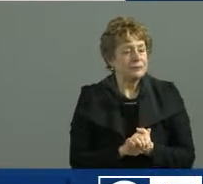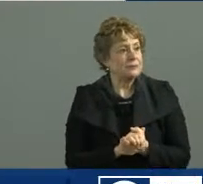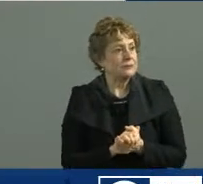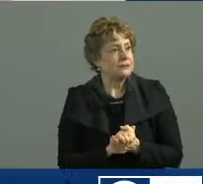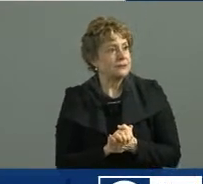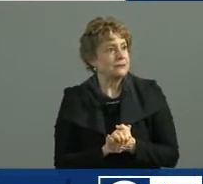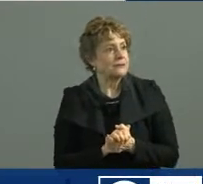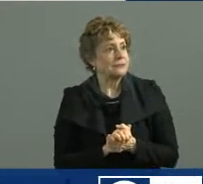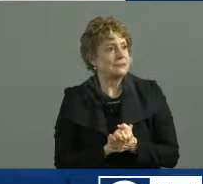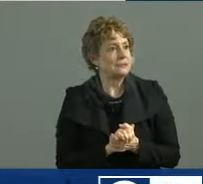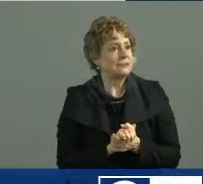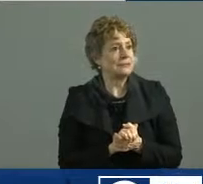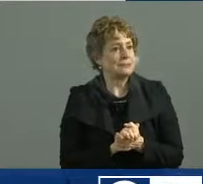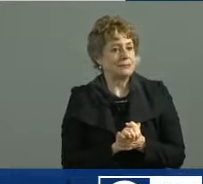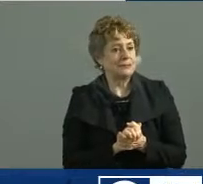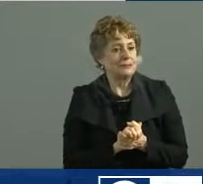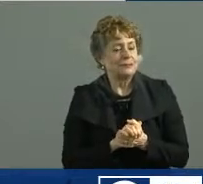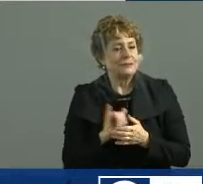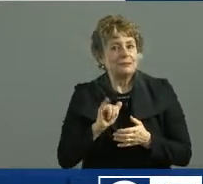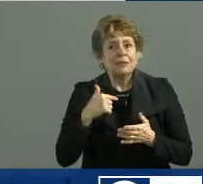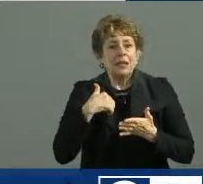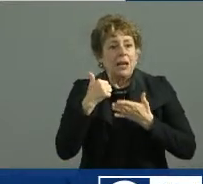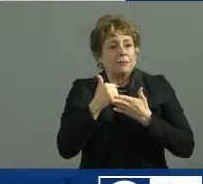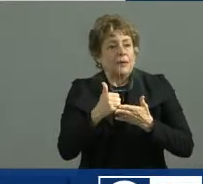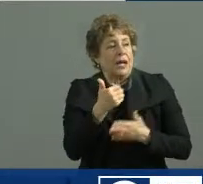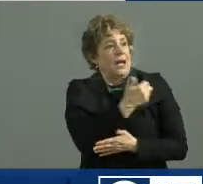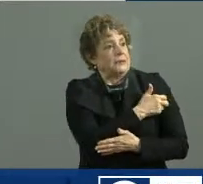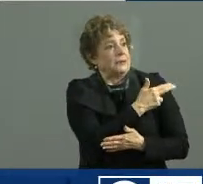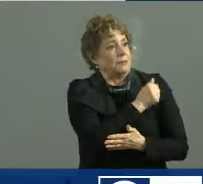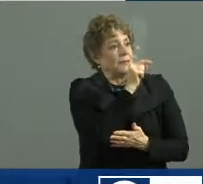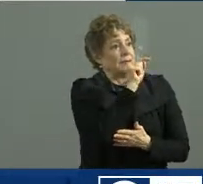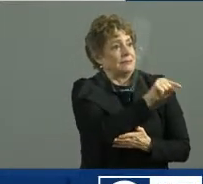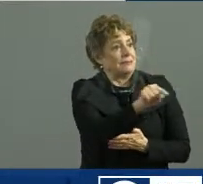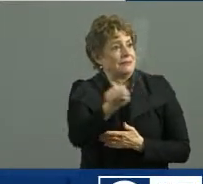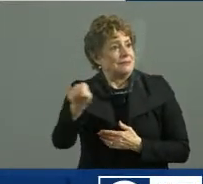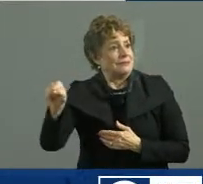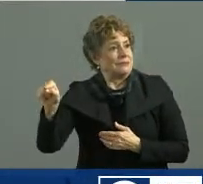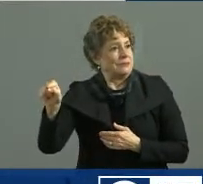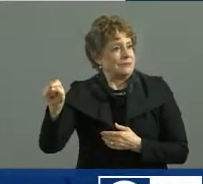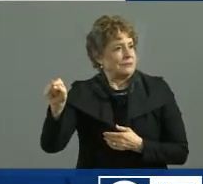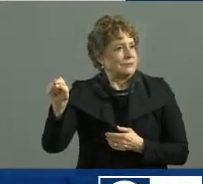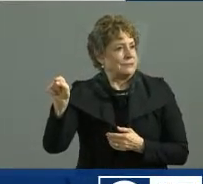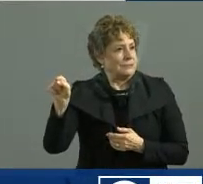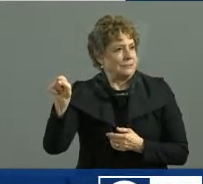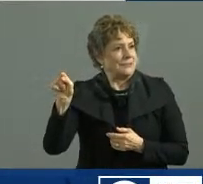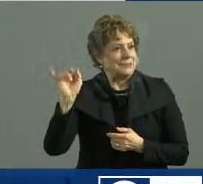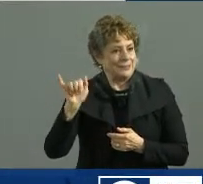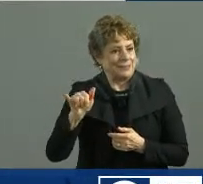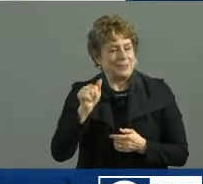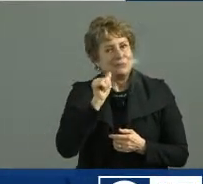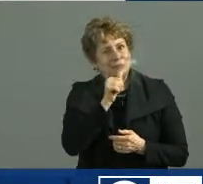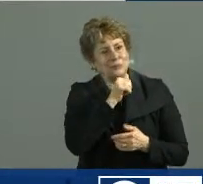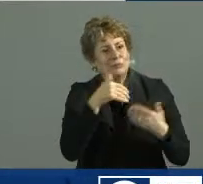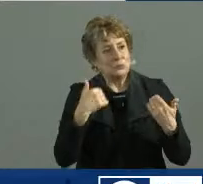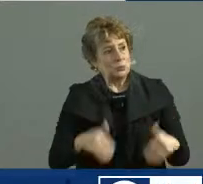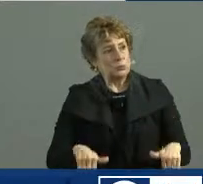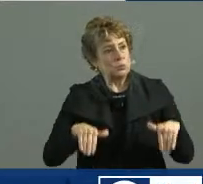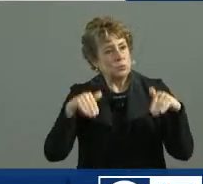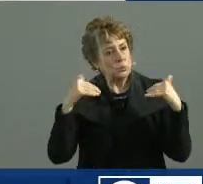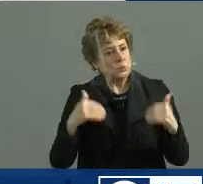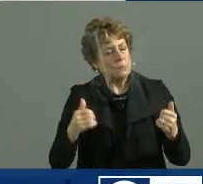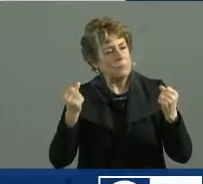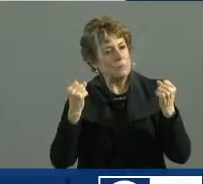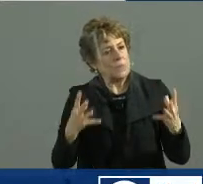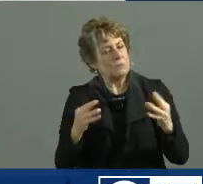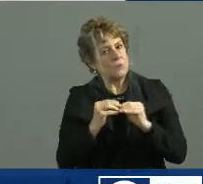We have also been assisting our Arizona hospitals. As we know, they are experiencing quite a patient surge due